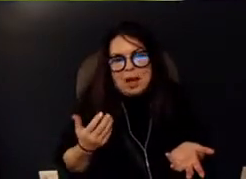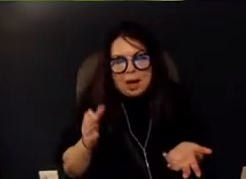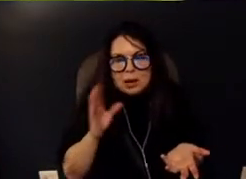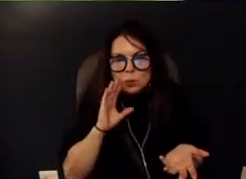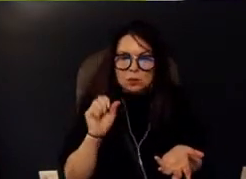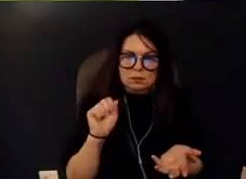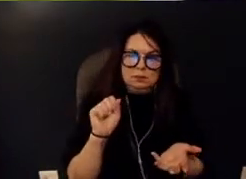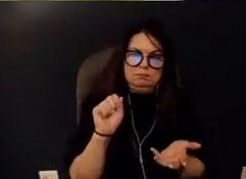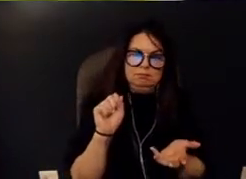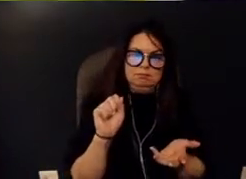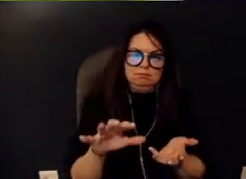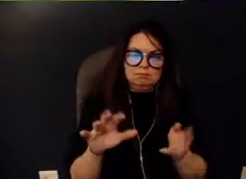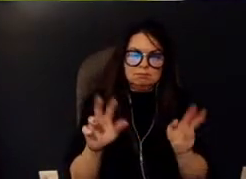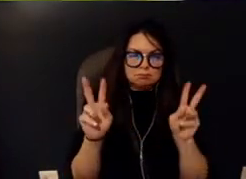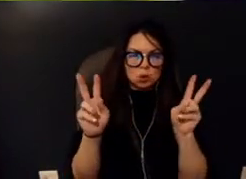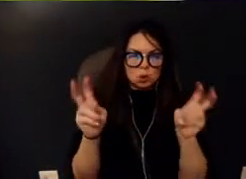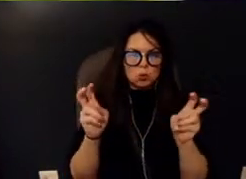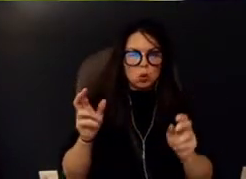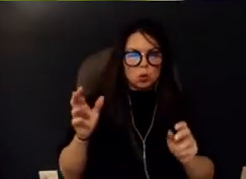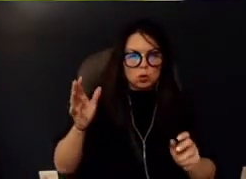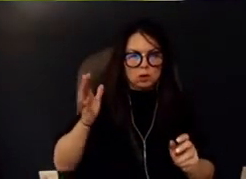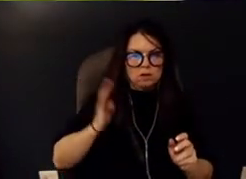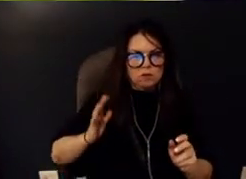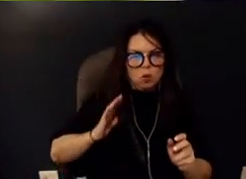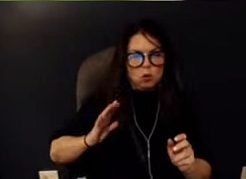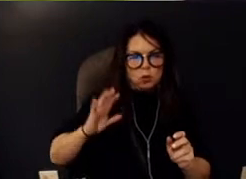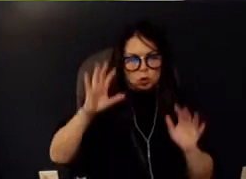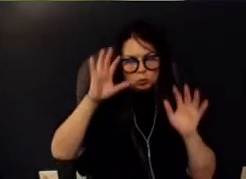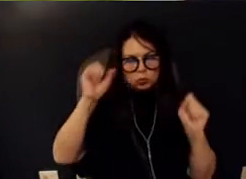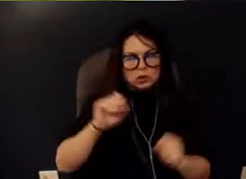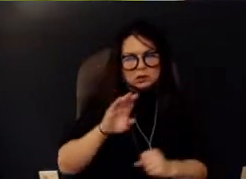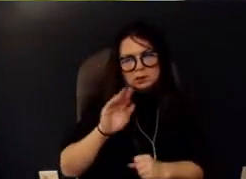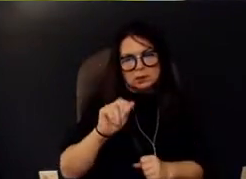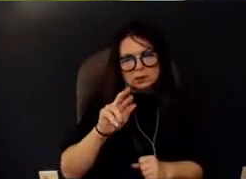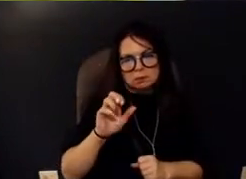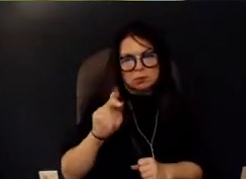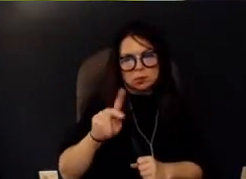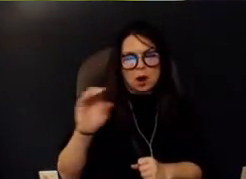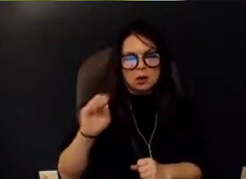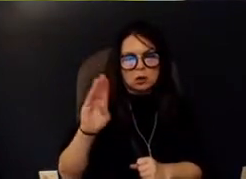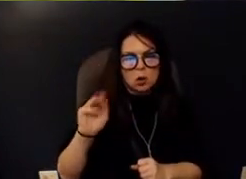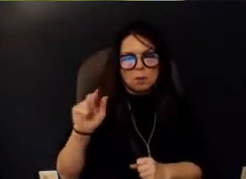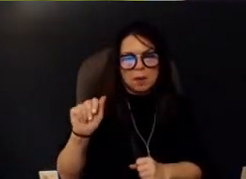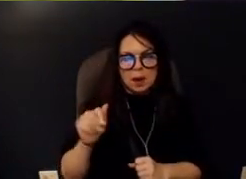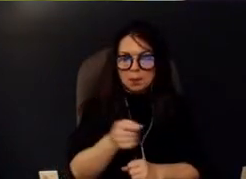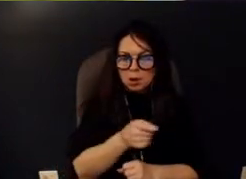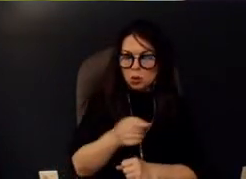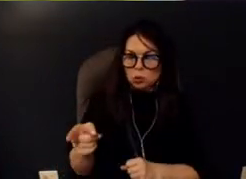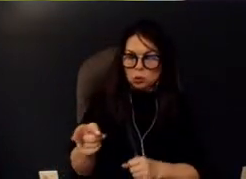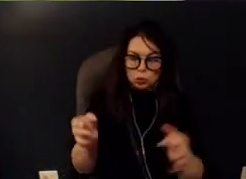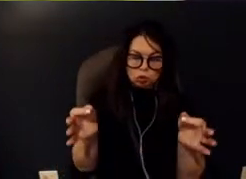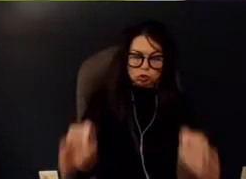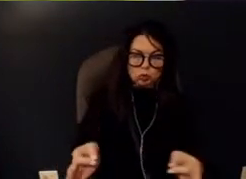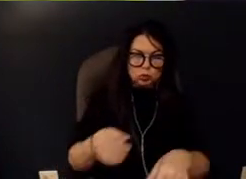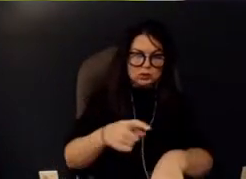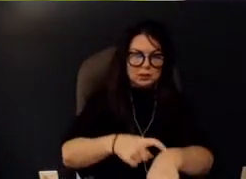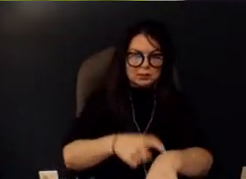our former President Barack Obama. You don't choose the time. The time chooses